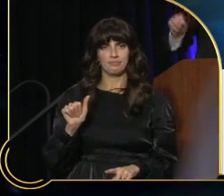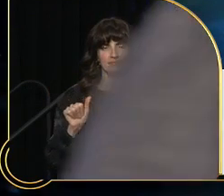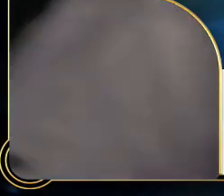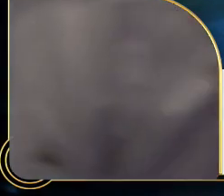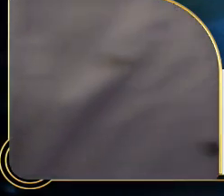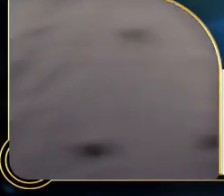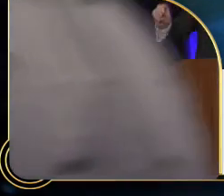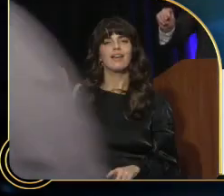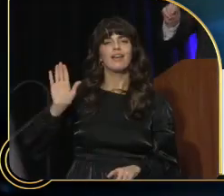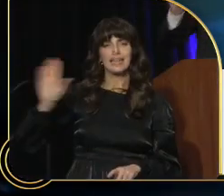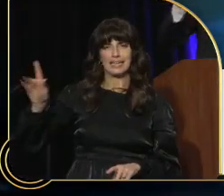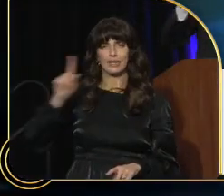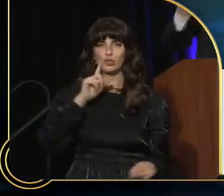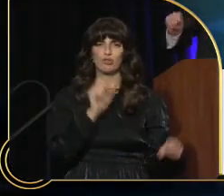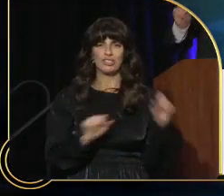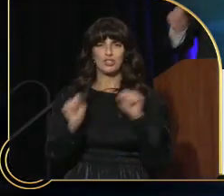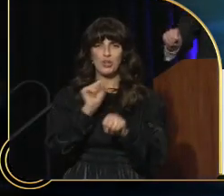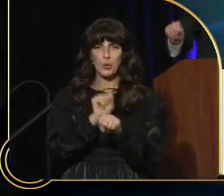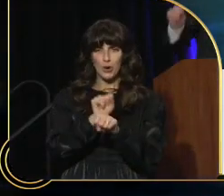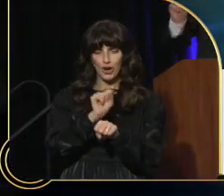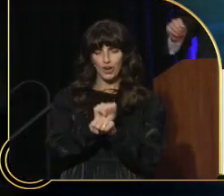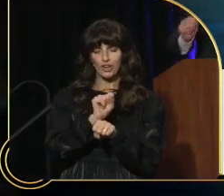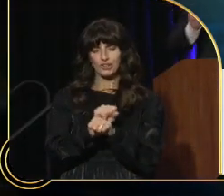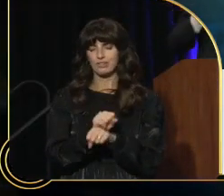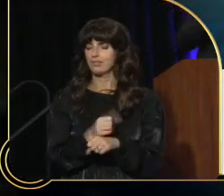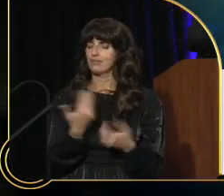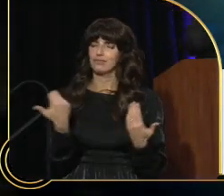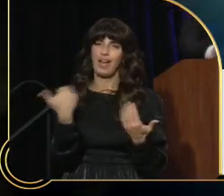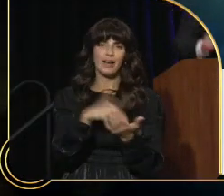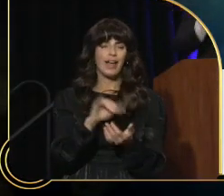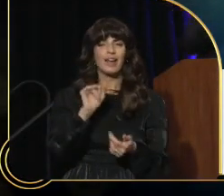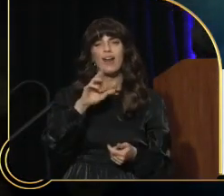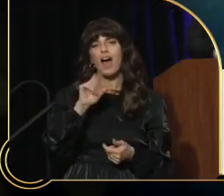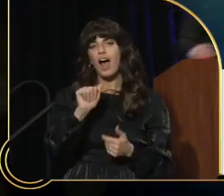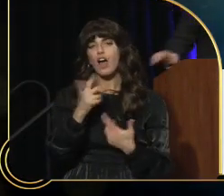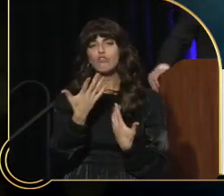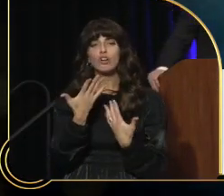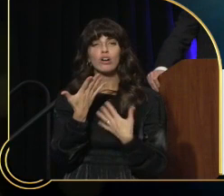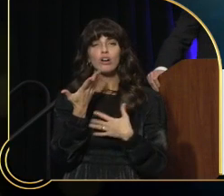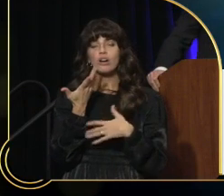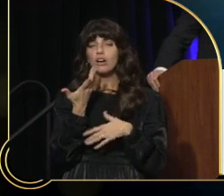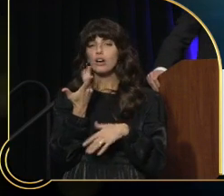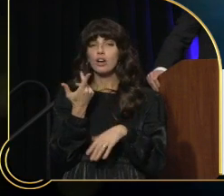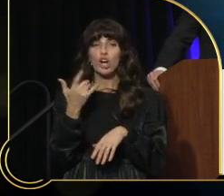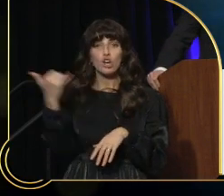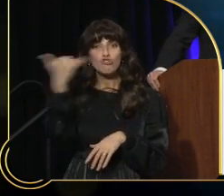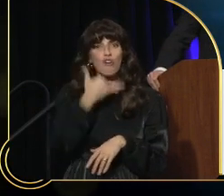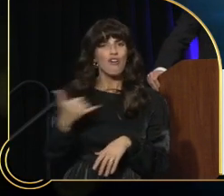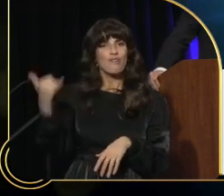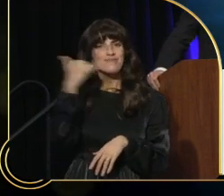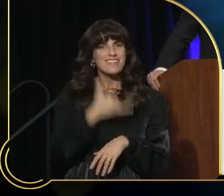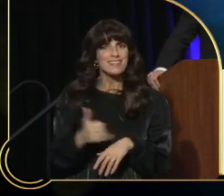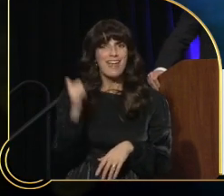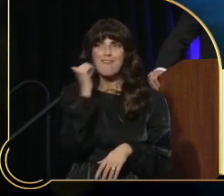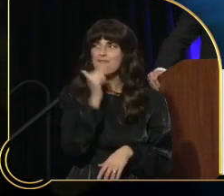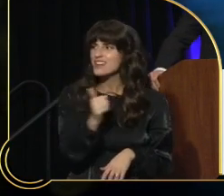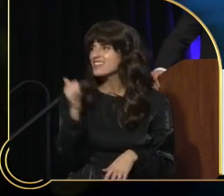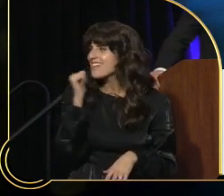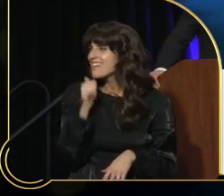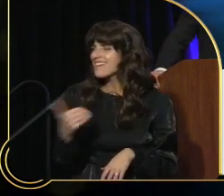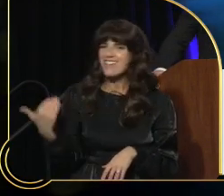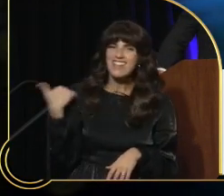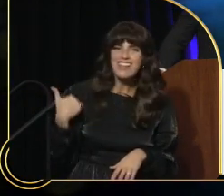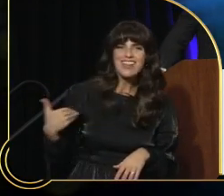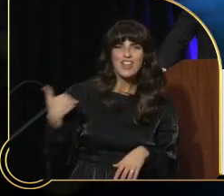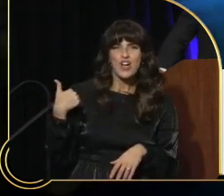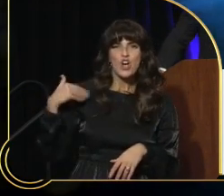for many years. But Ira, very crucially, leading, pushing on me, calling me almost daily at times, saying, you know, you should